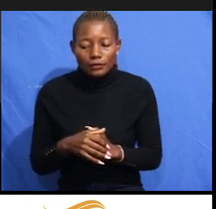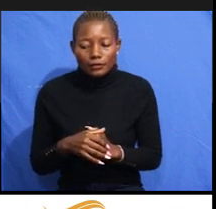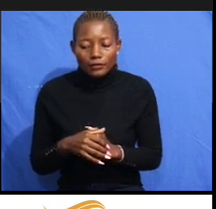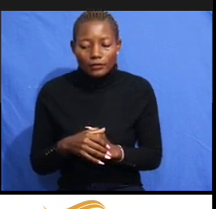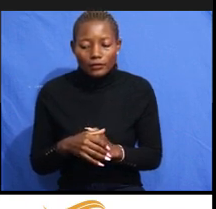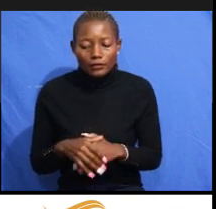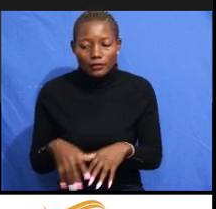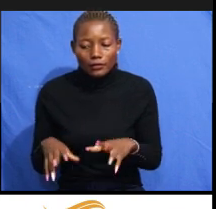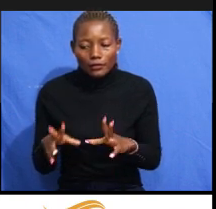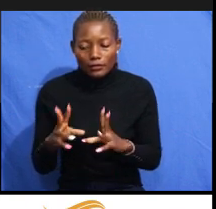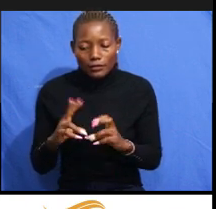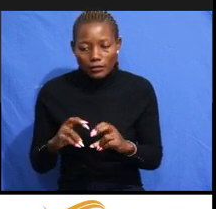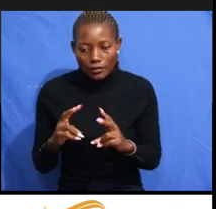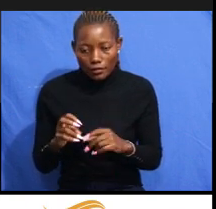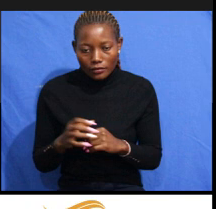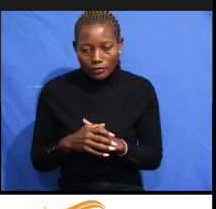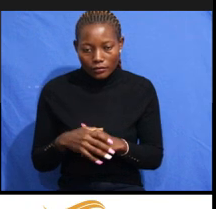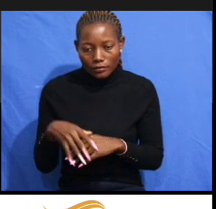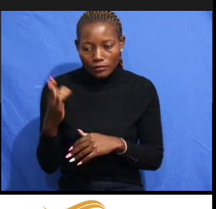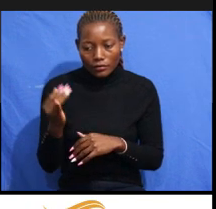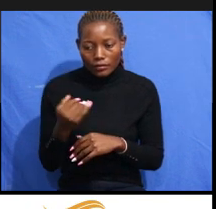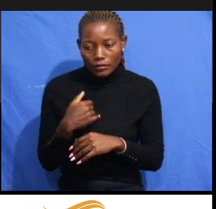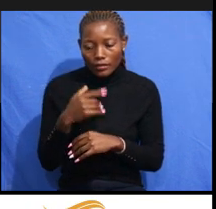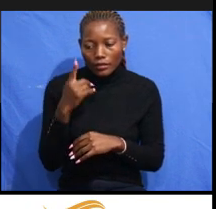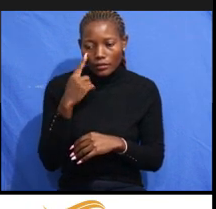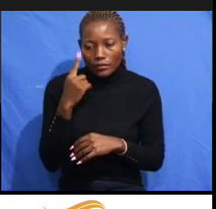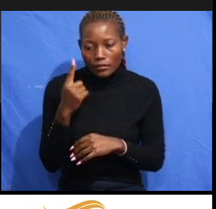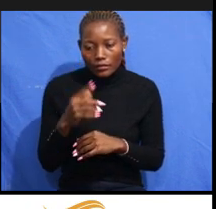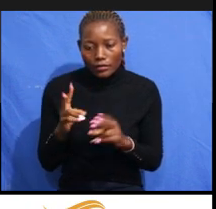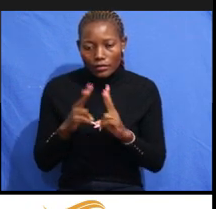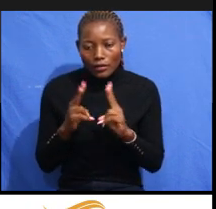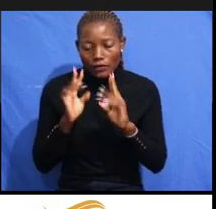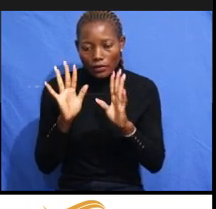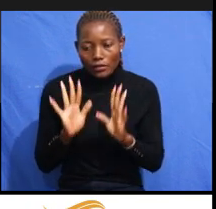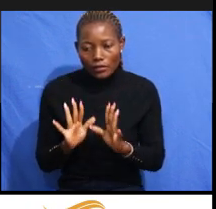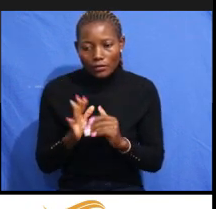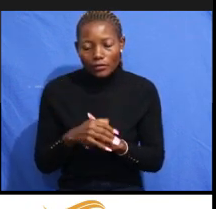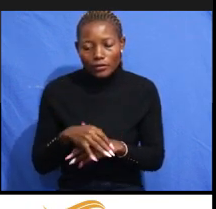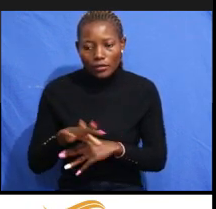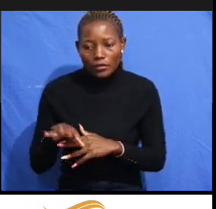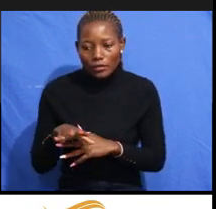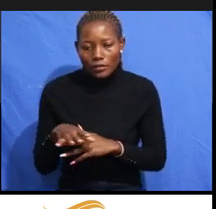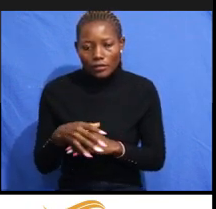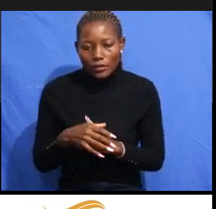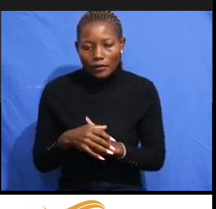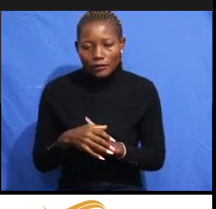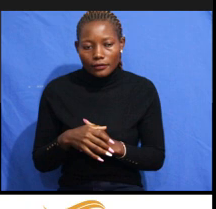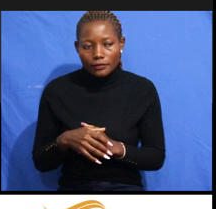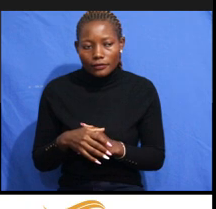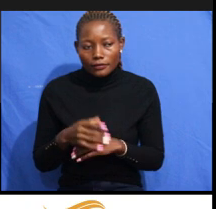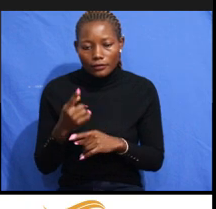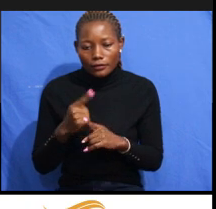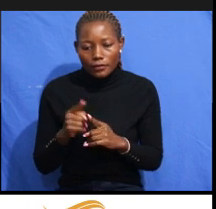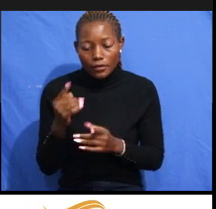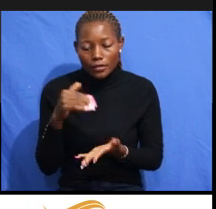check something to find out, because I see this as a very important area or subject. But then